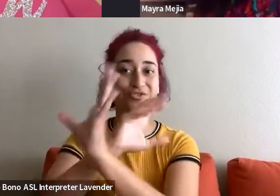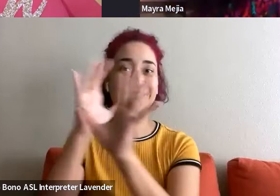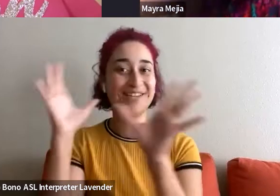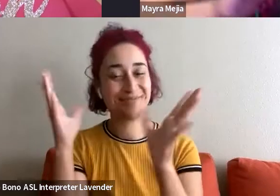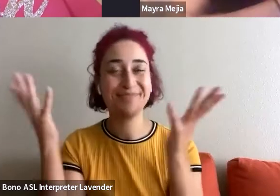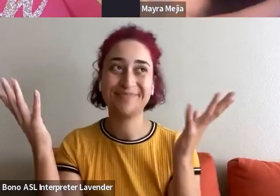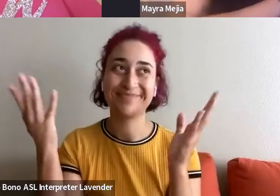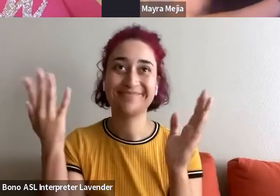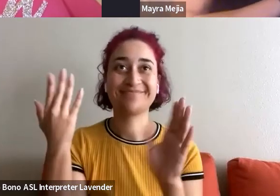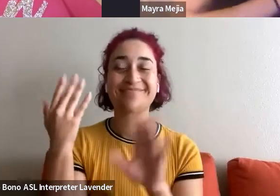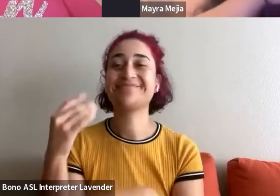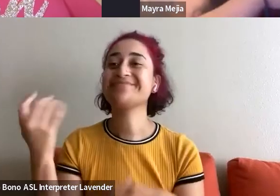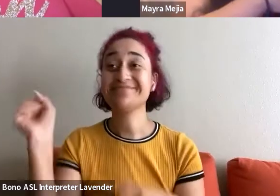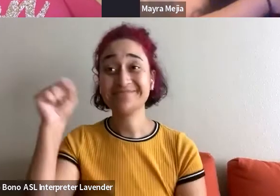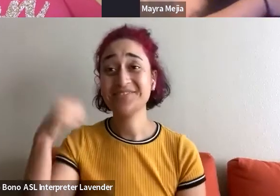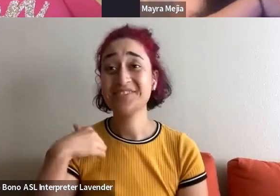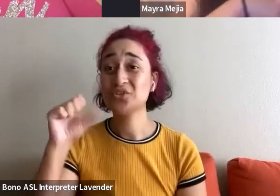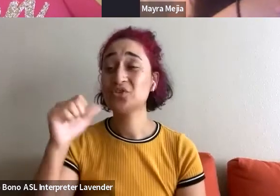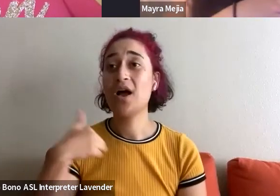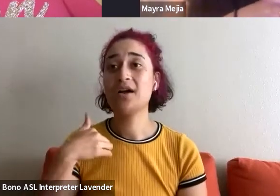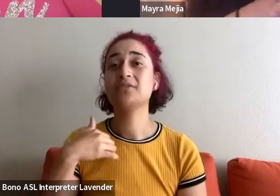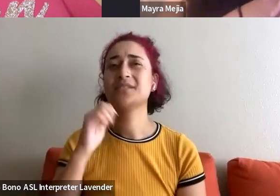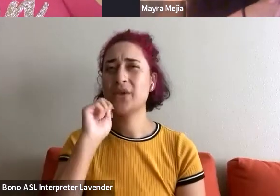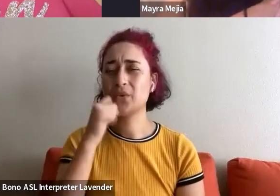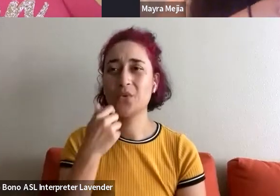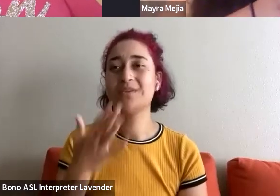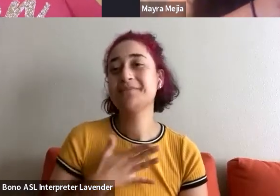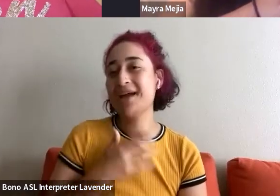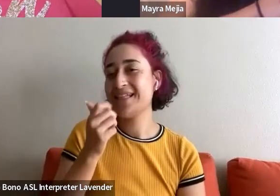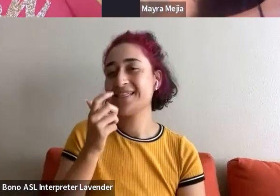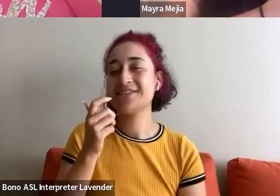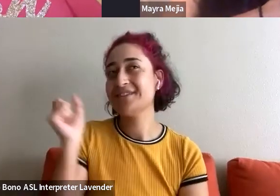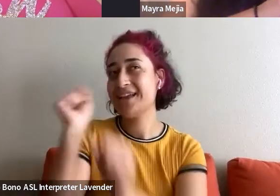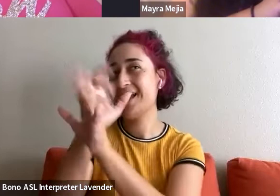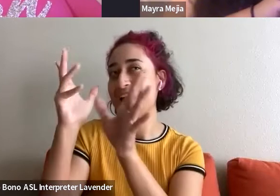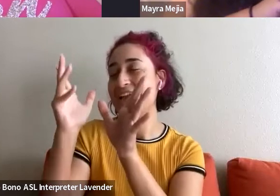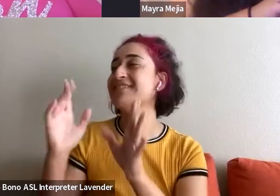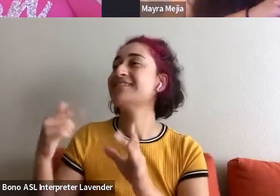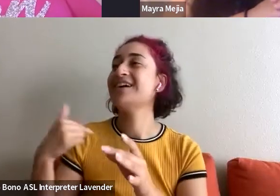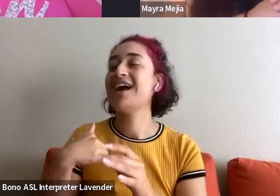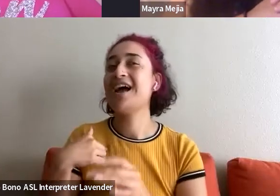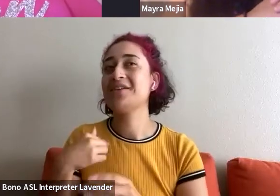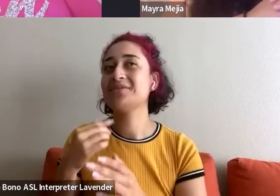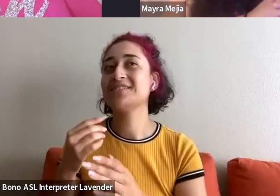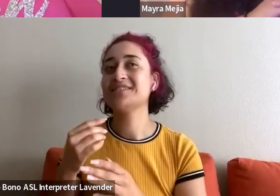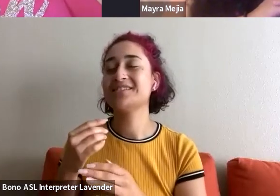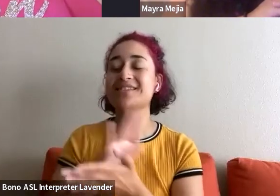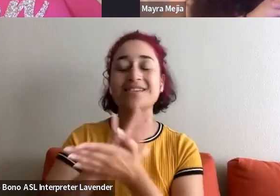Right. Yeah. And so it was cool. It was my little escape. And I thought it was really nice to be able